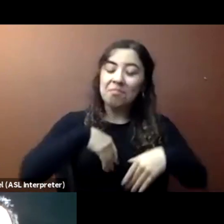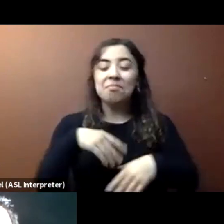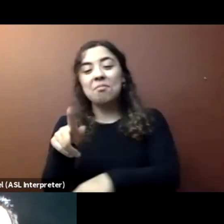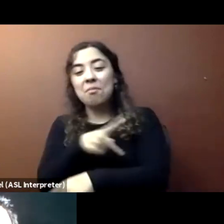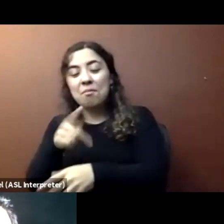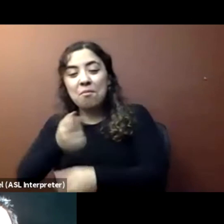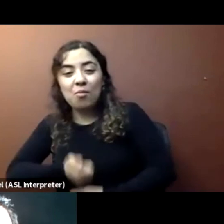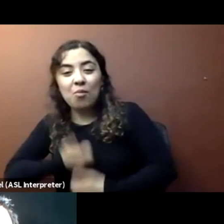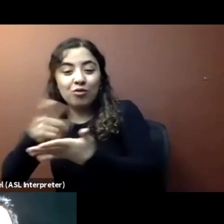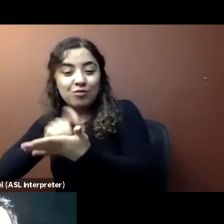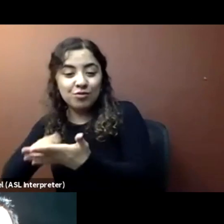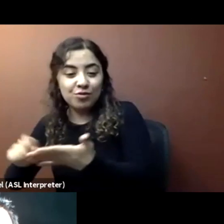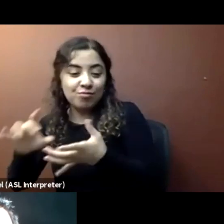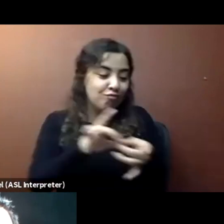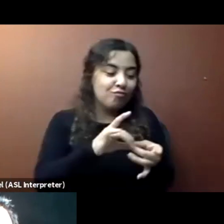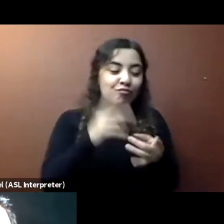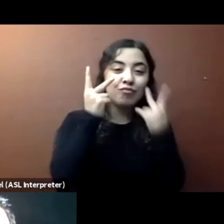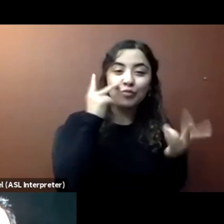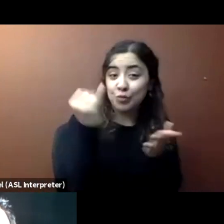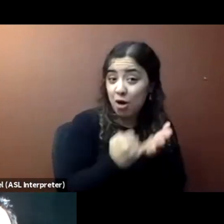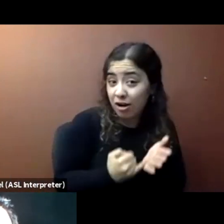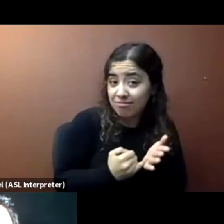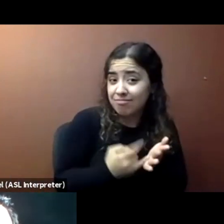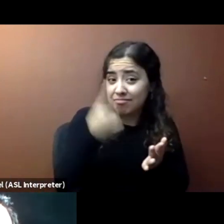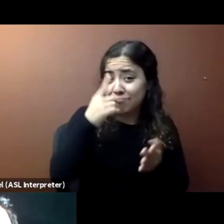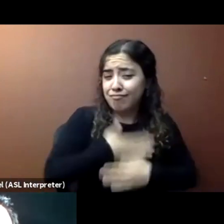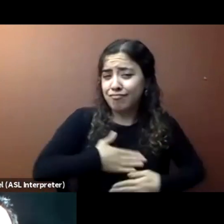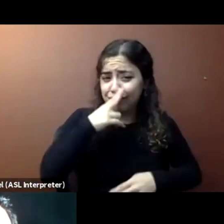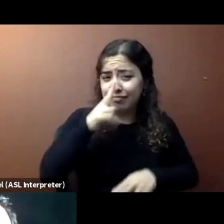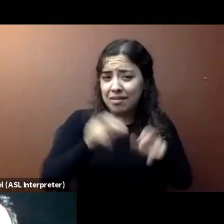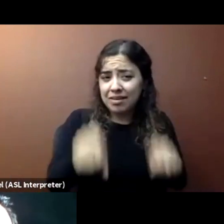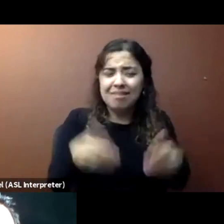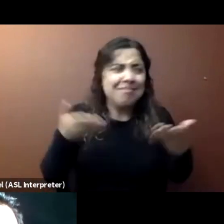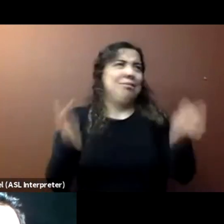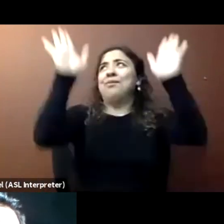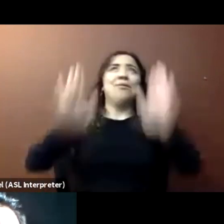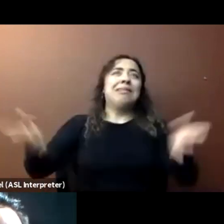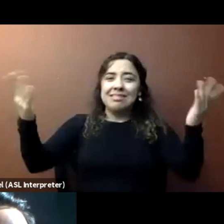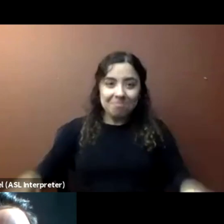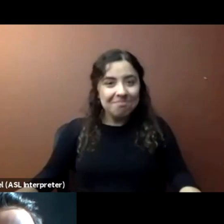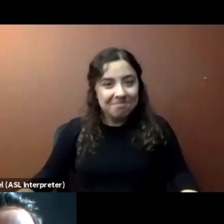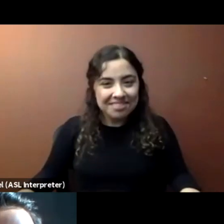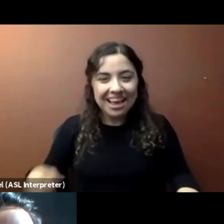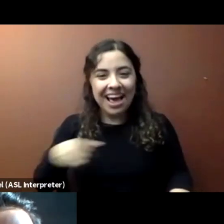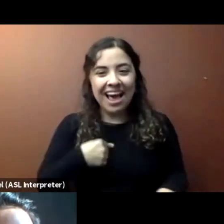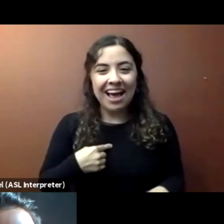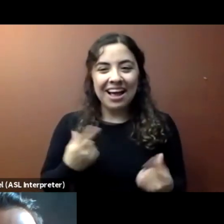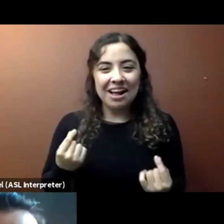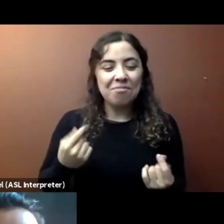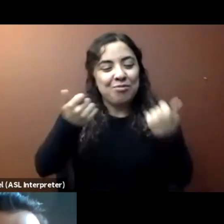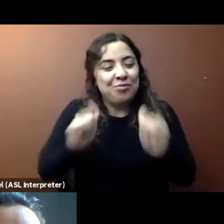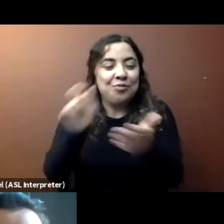think that could be really fun. So yeah, this was great. And I'm gonna also try to write